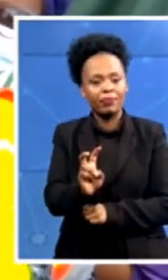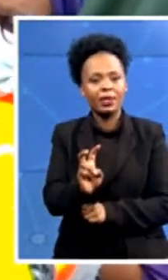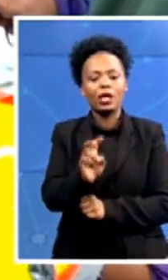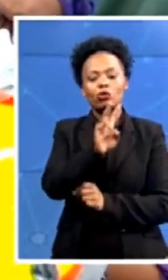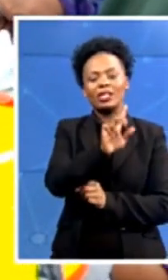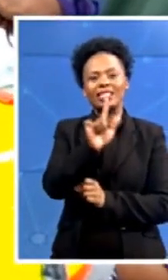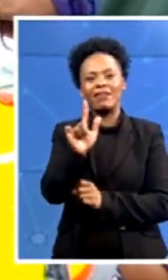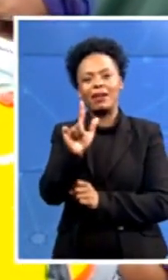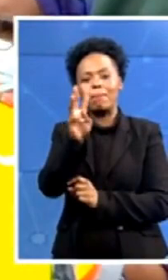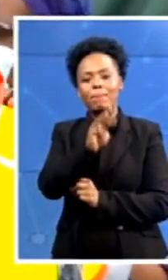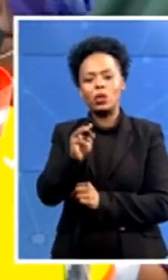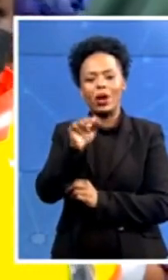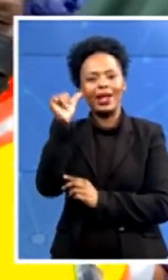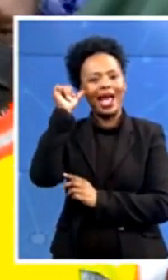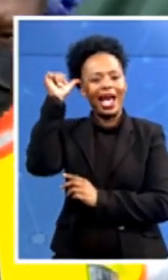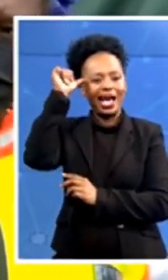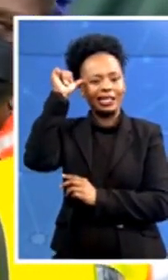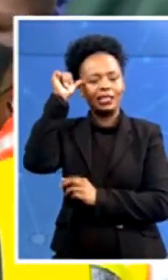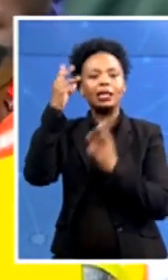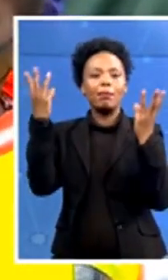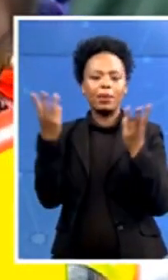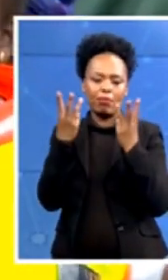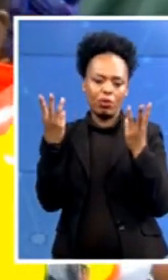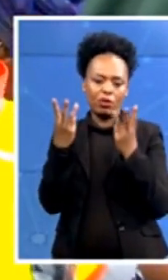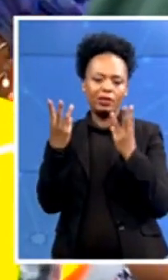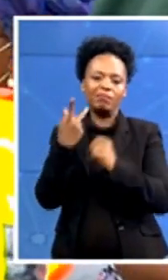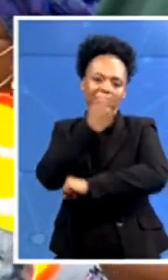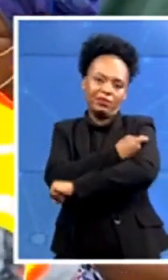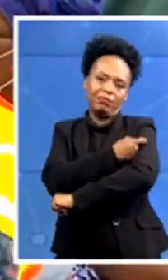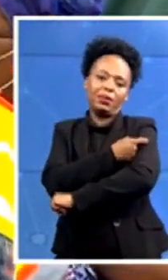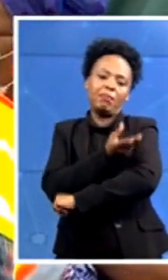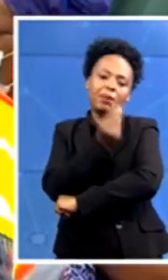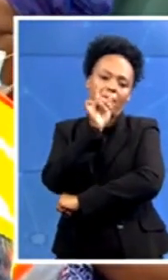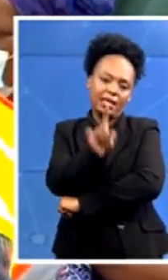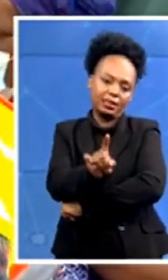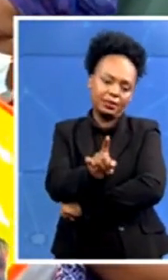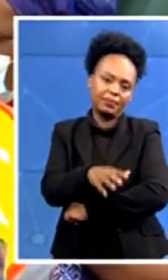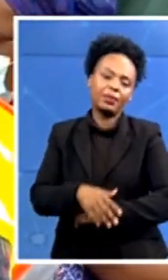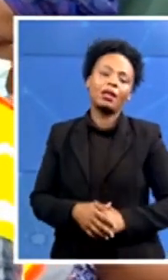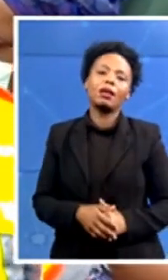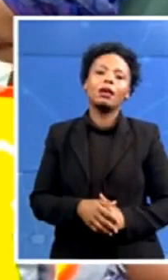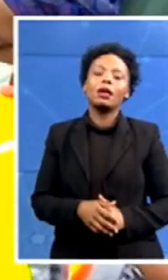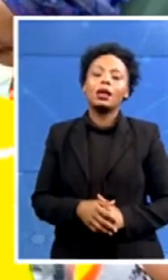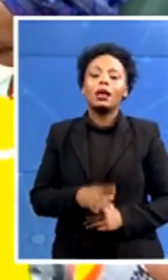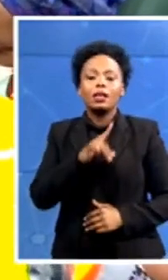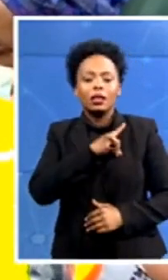people by that time. So that's why the President has given us